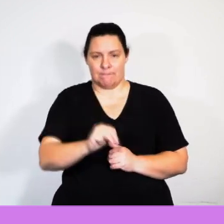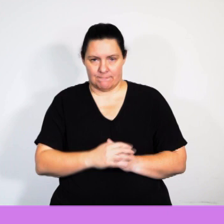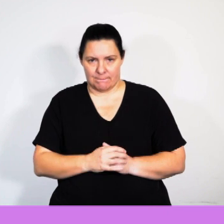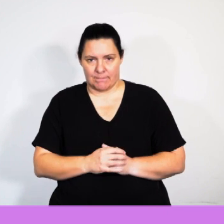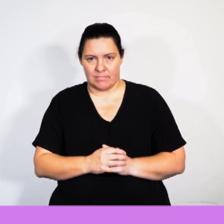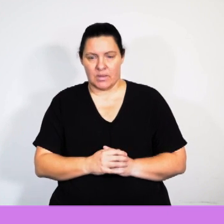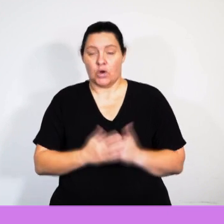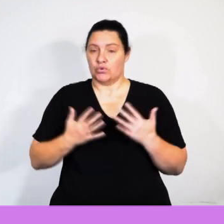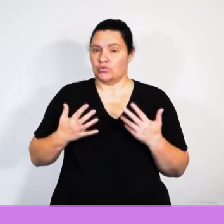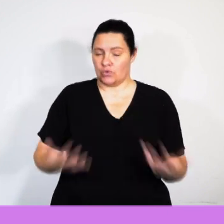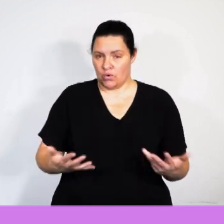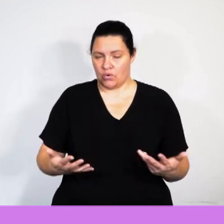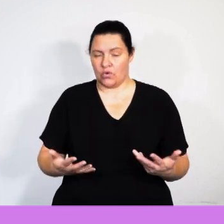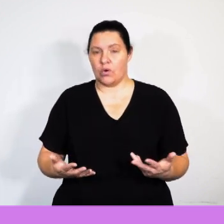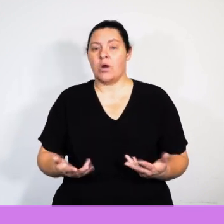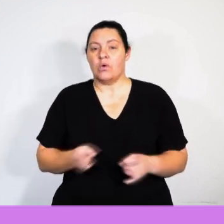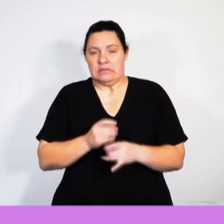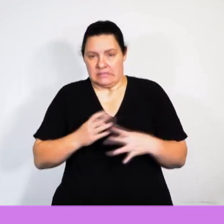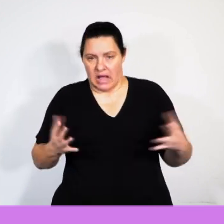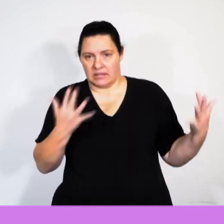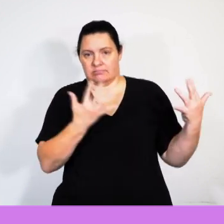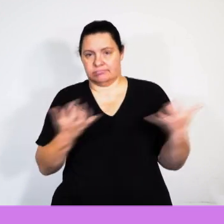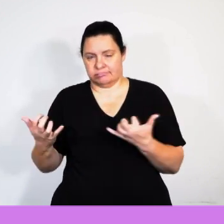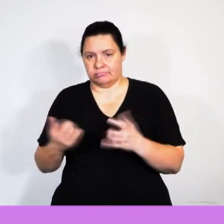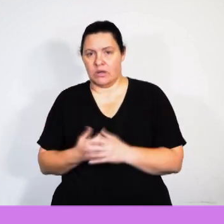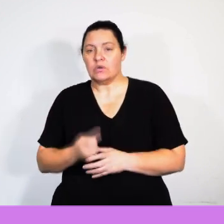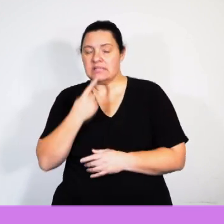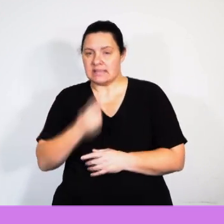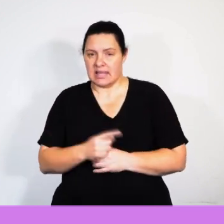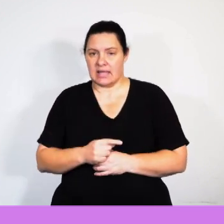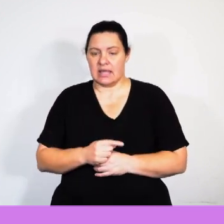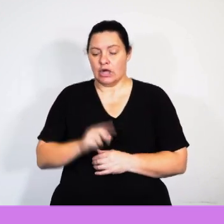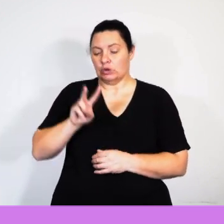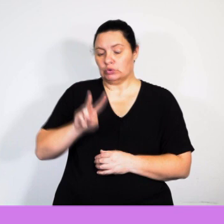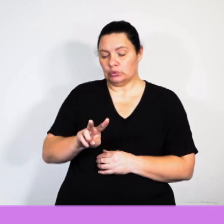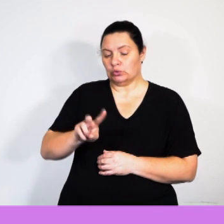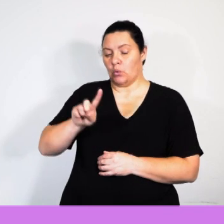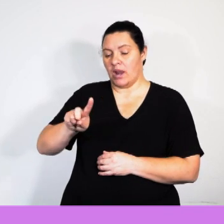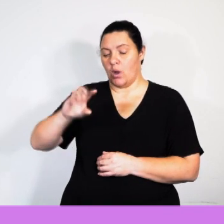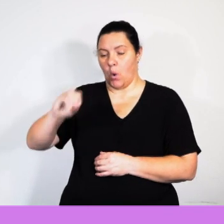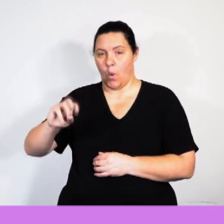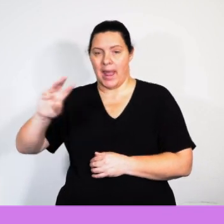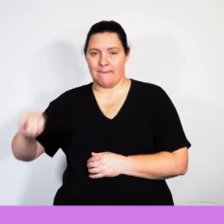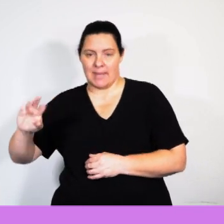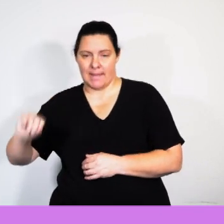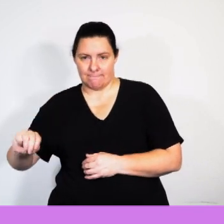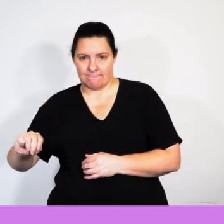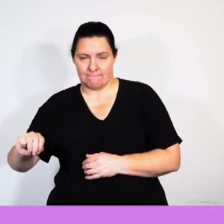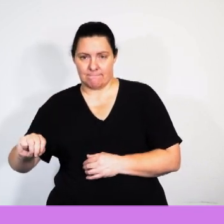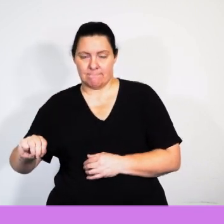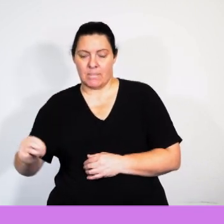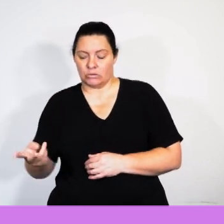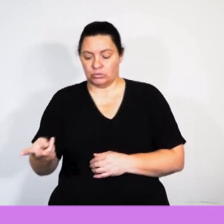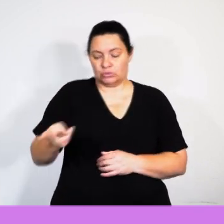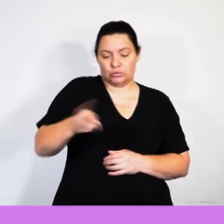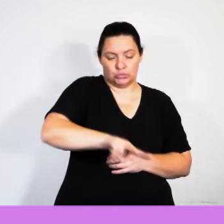to centimeter. So let's start with our calculations. We're going to say 210